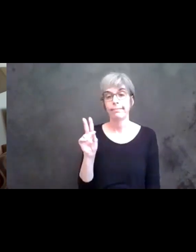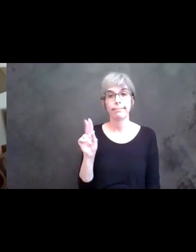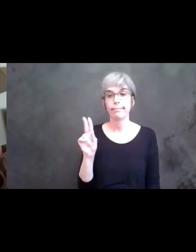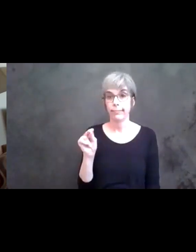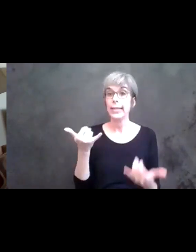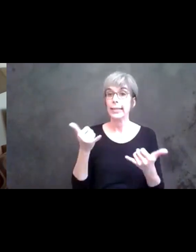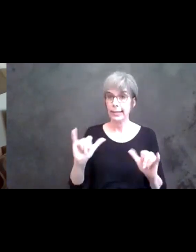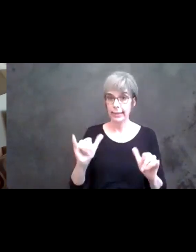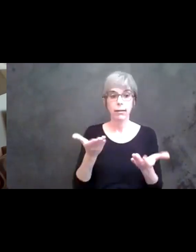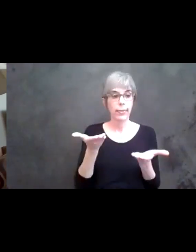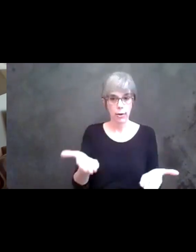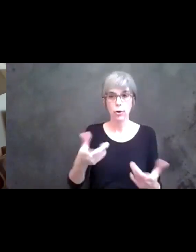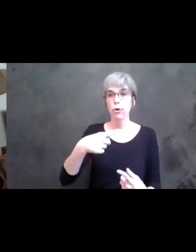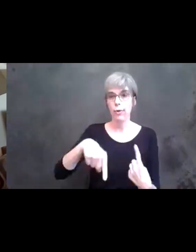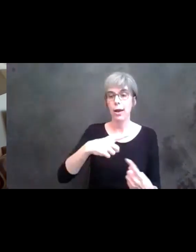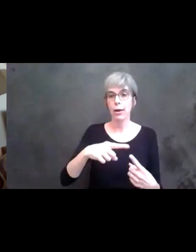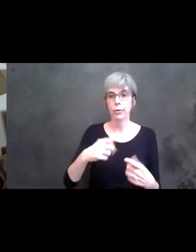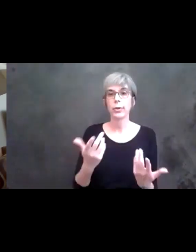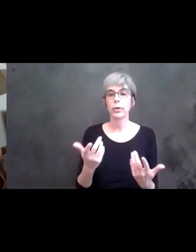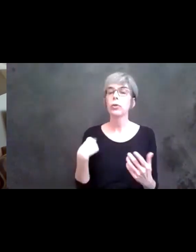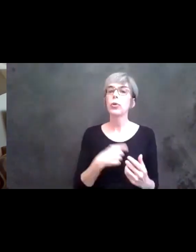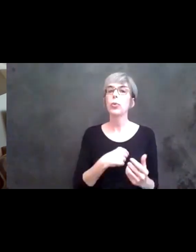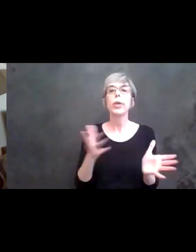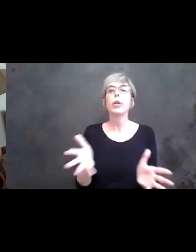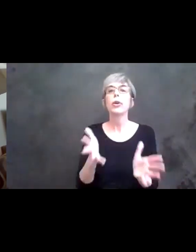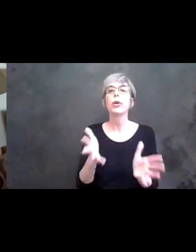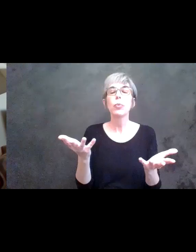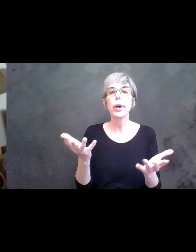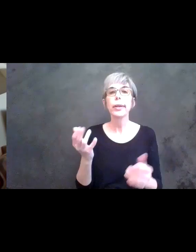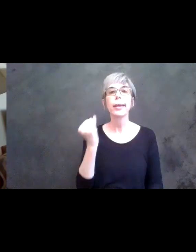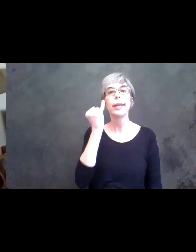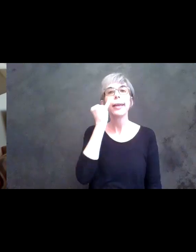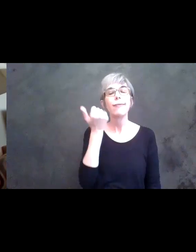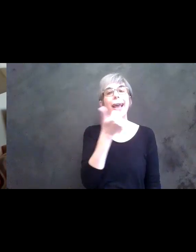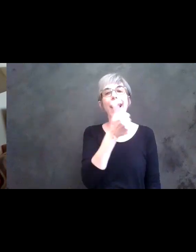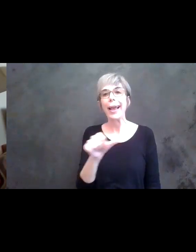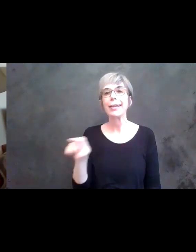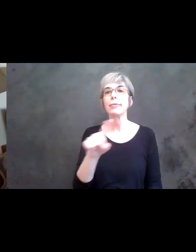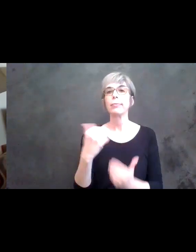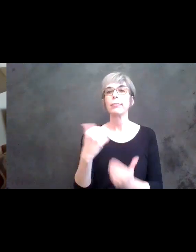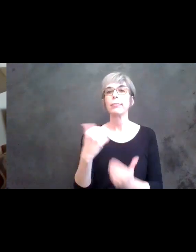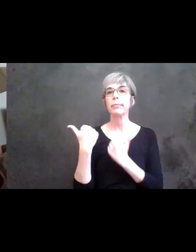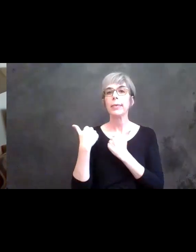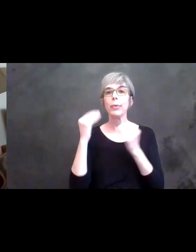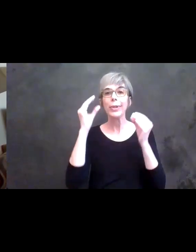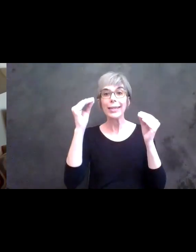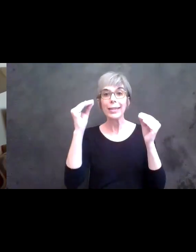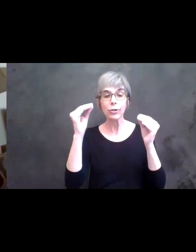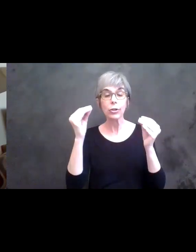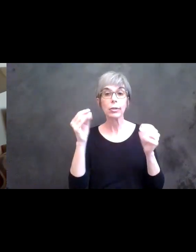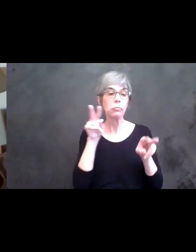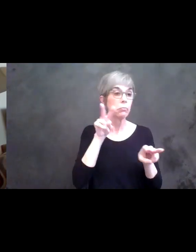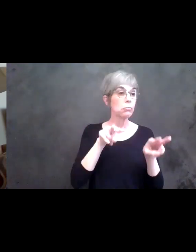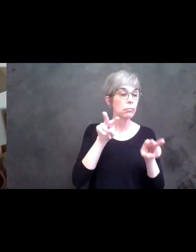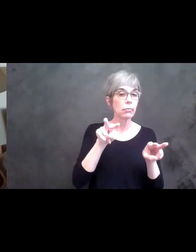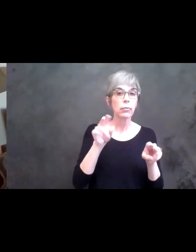home visitors and anyone who has even any sort of virtual contact with families to do is to keep an eye on those